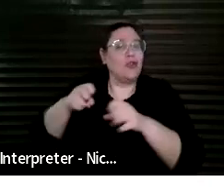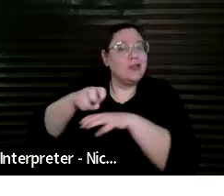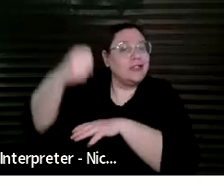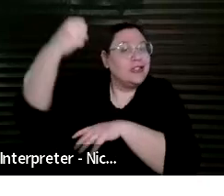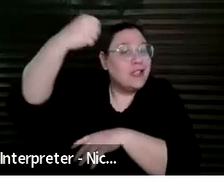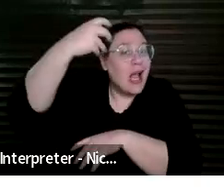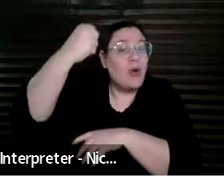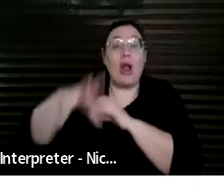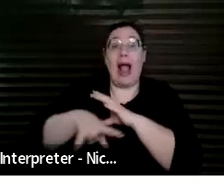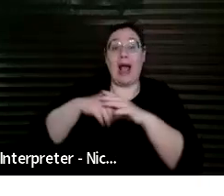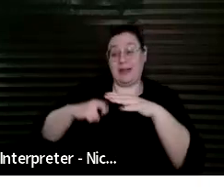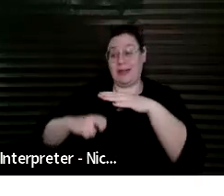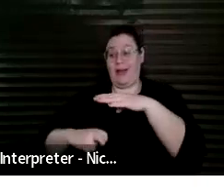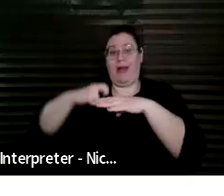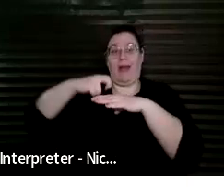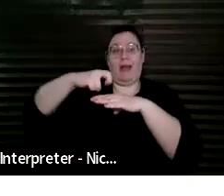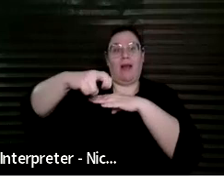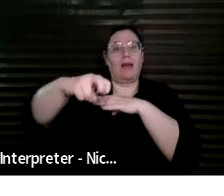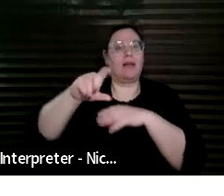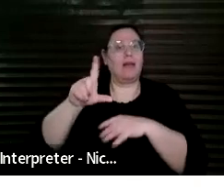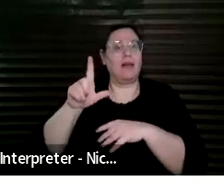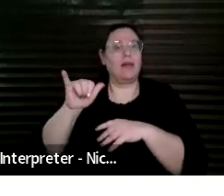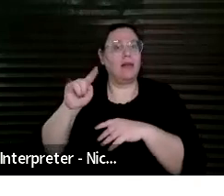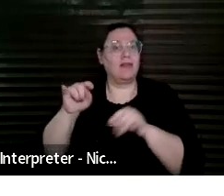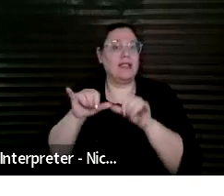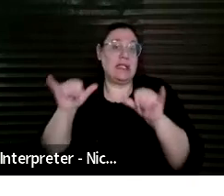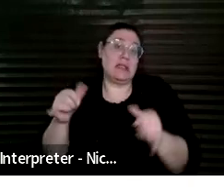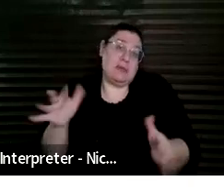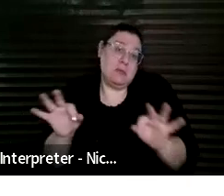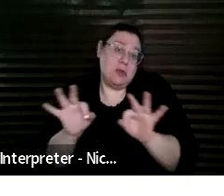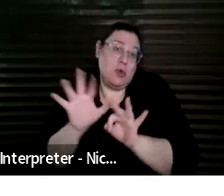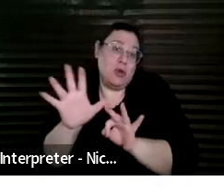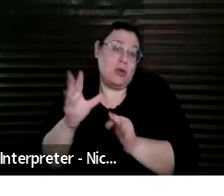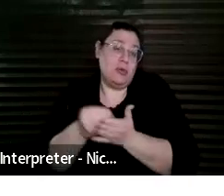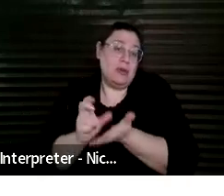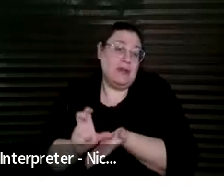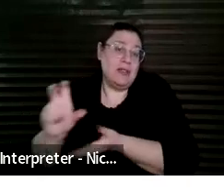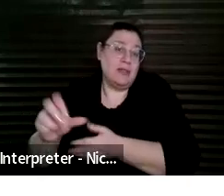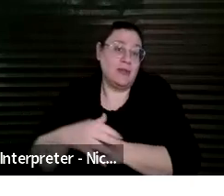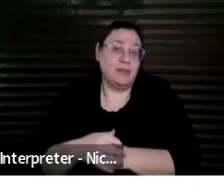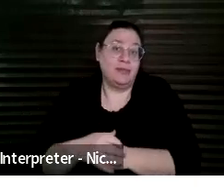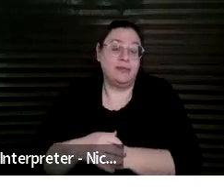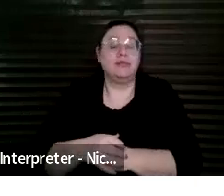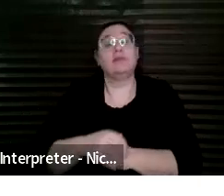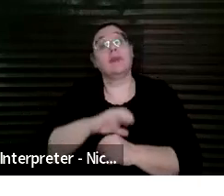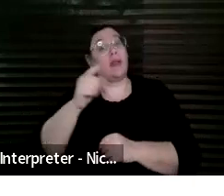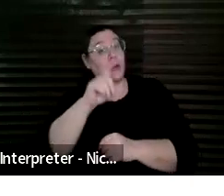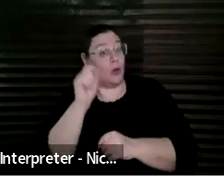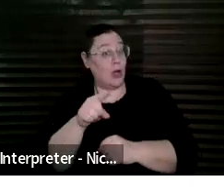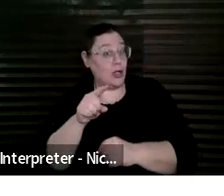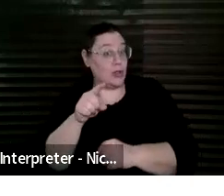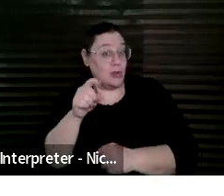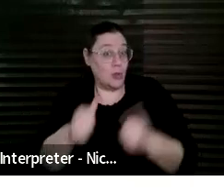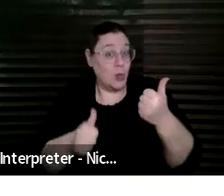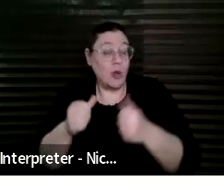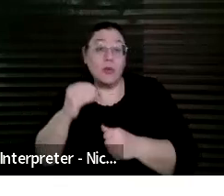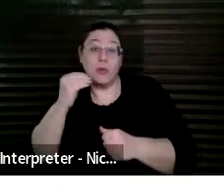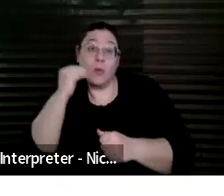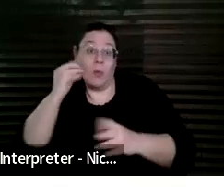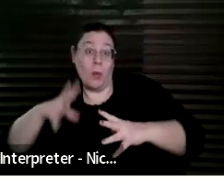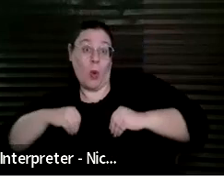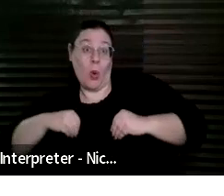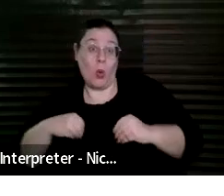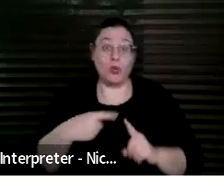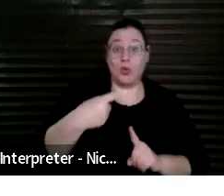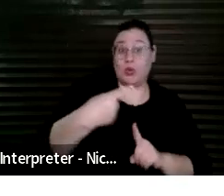may be worth the investment. Another question is, are you a homeowner or a renter? Homeowners